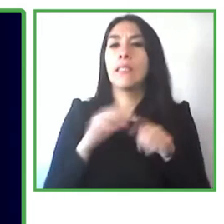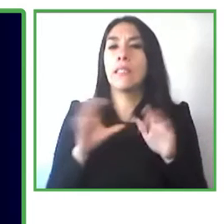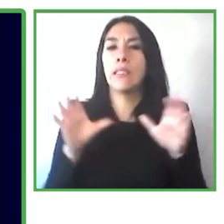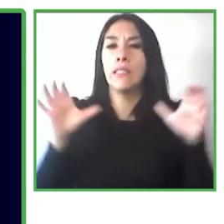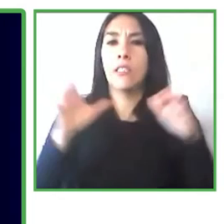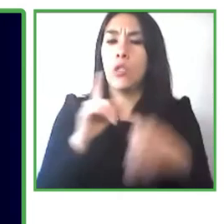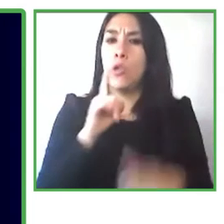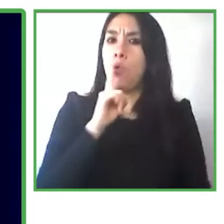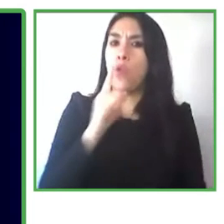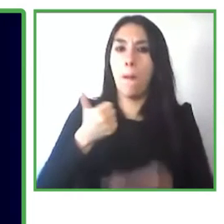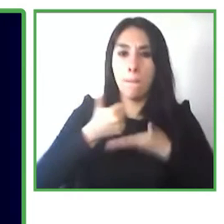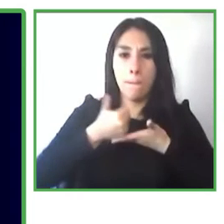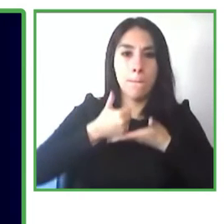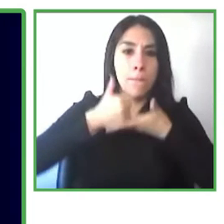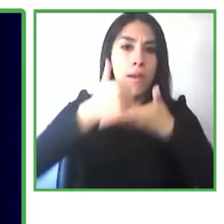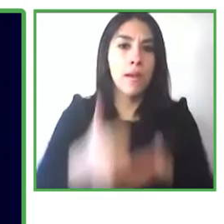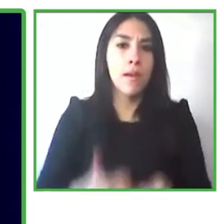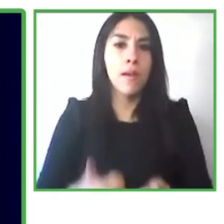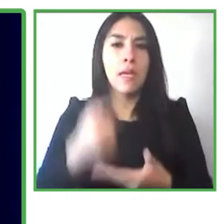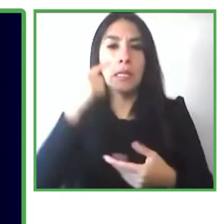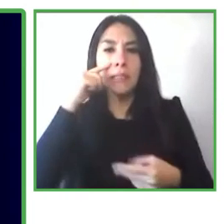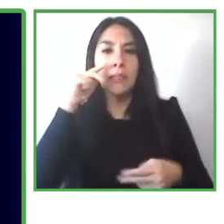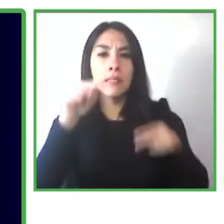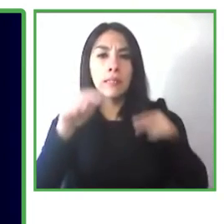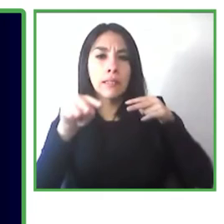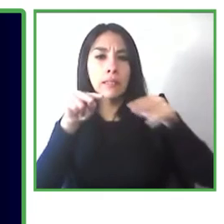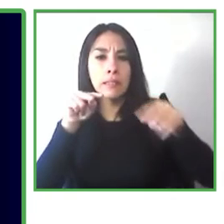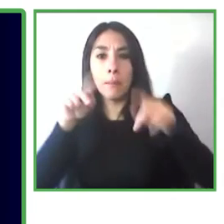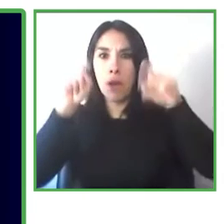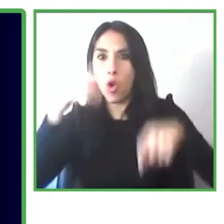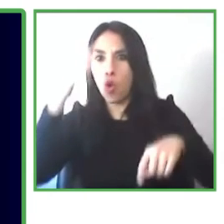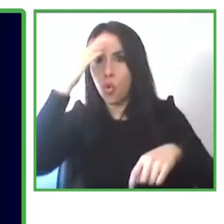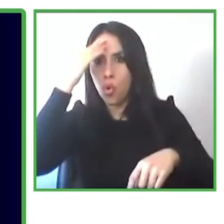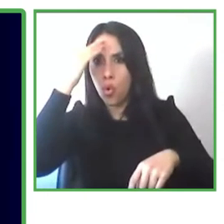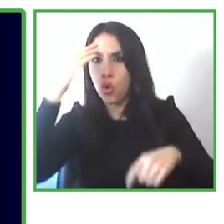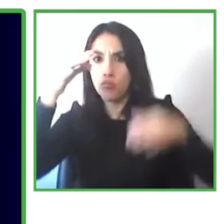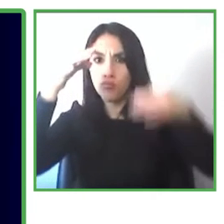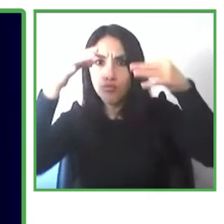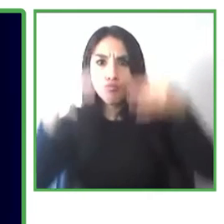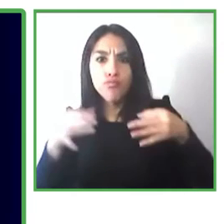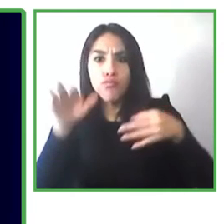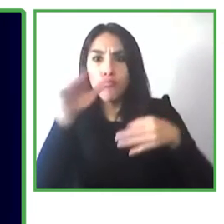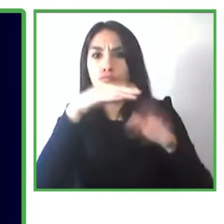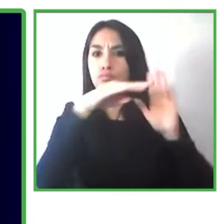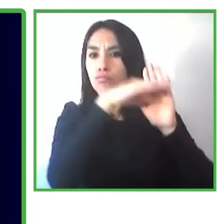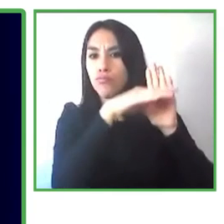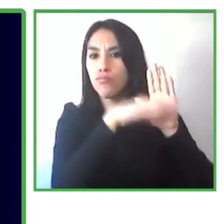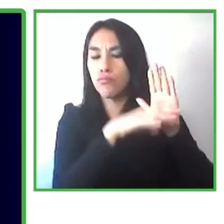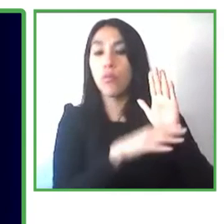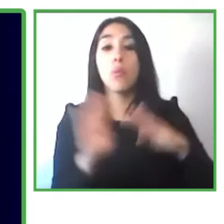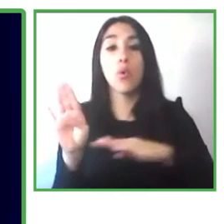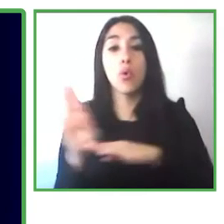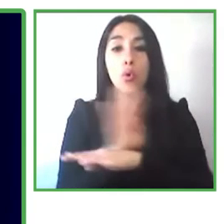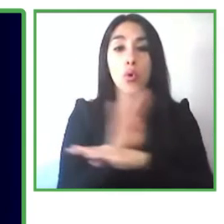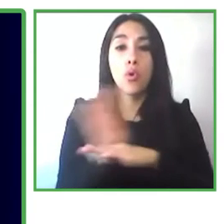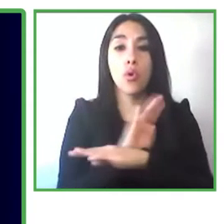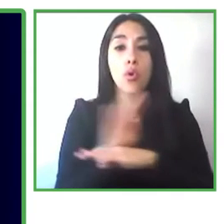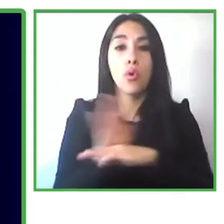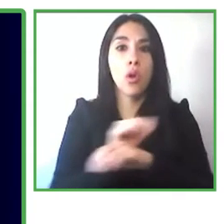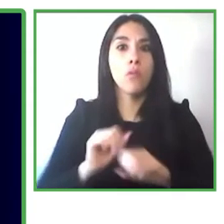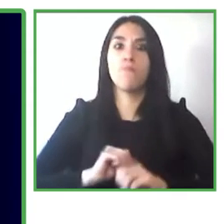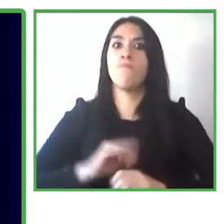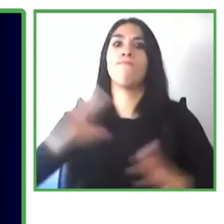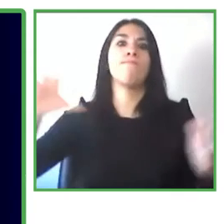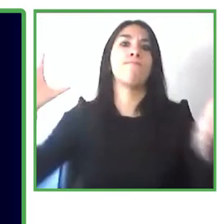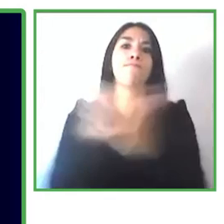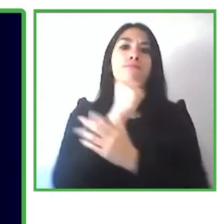is specialized and that will determine the compliance of all of the indicators. The companies will have to have a minimum